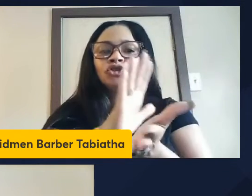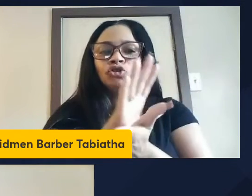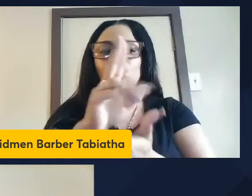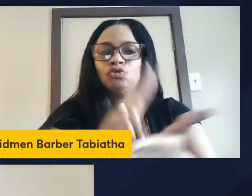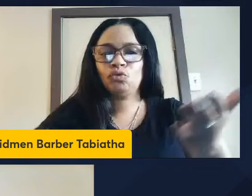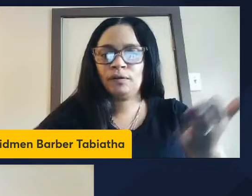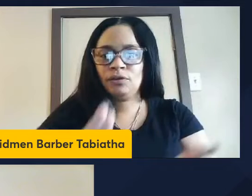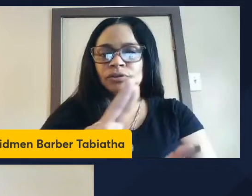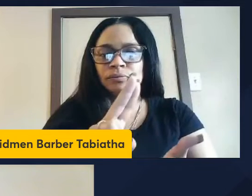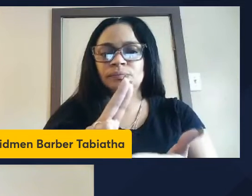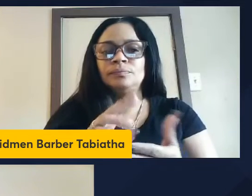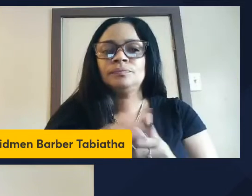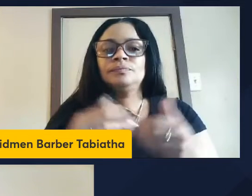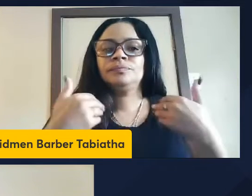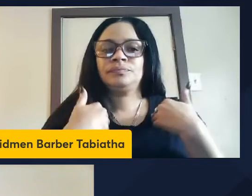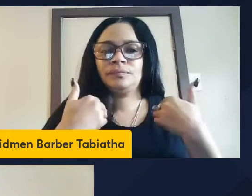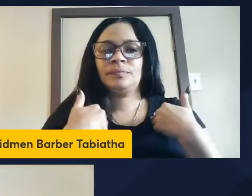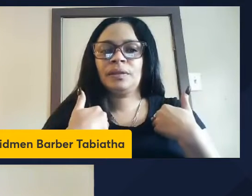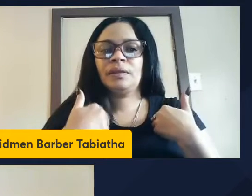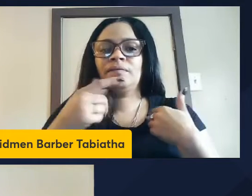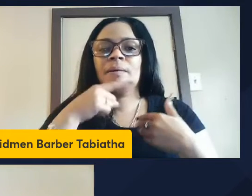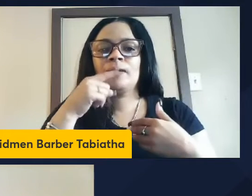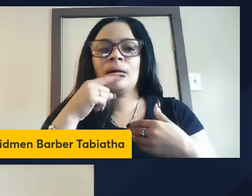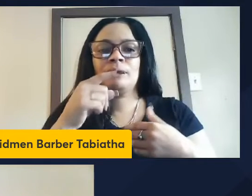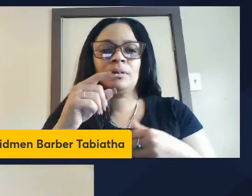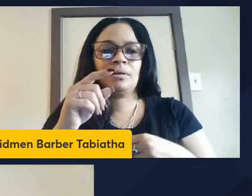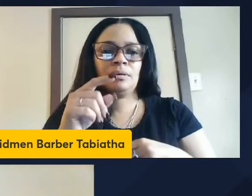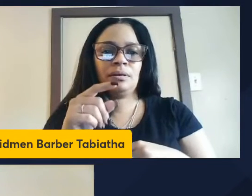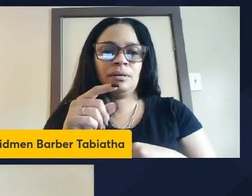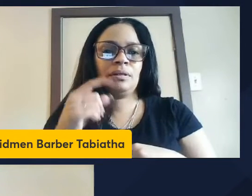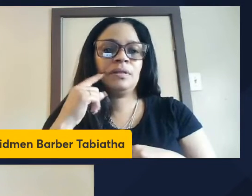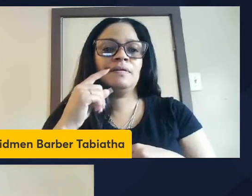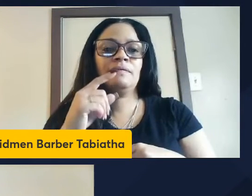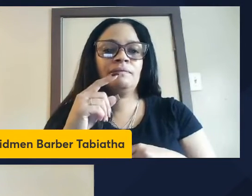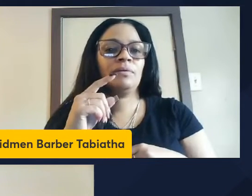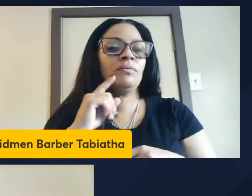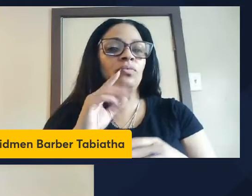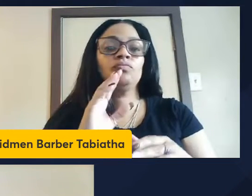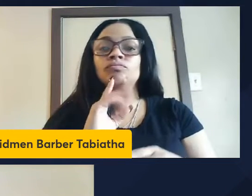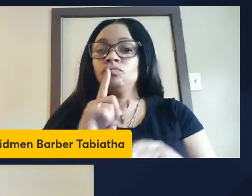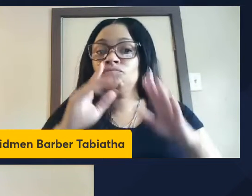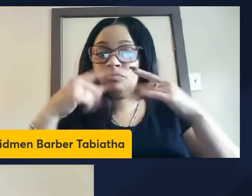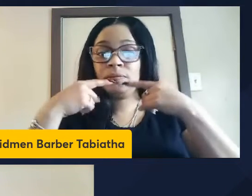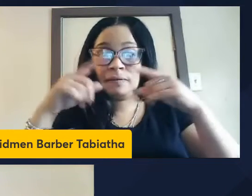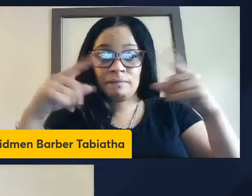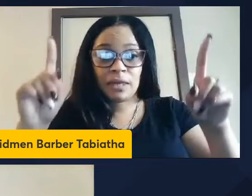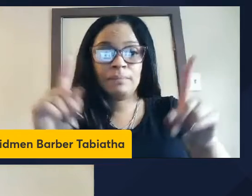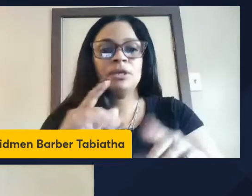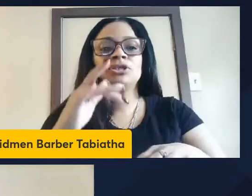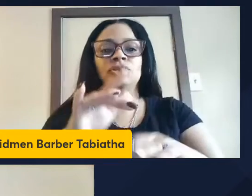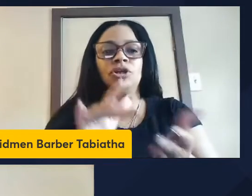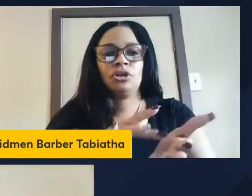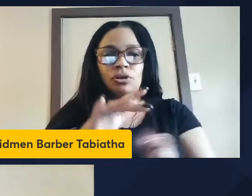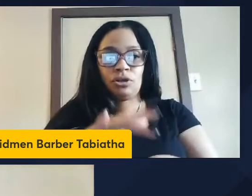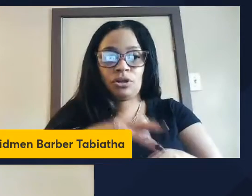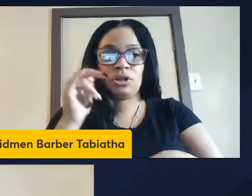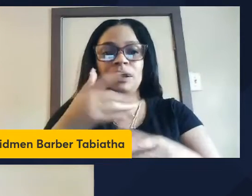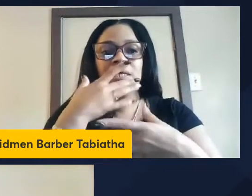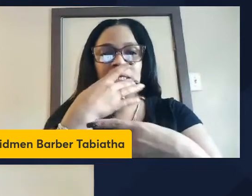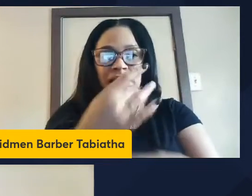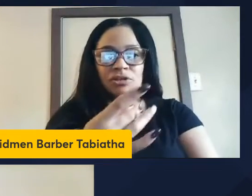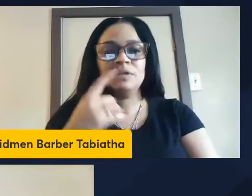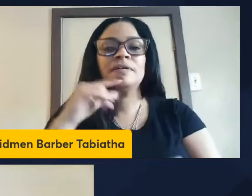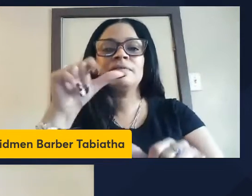San Paolo. He has publications in reputable journals that are well-cited. As an early career researcher, his interests include